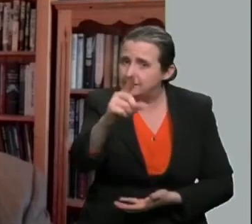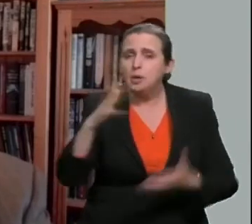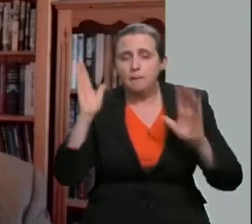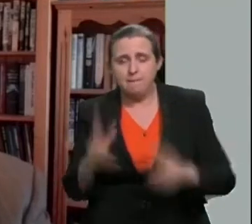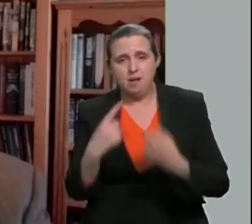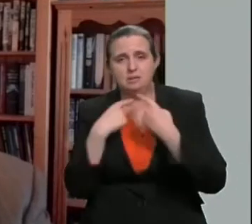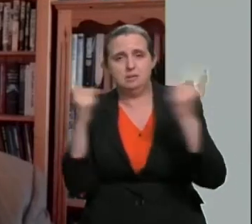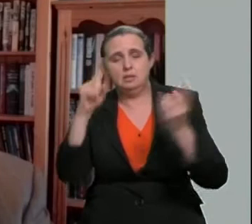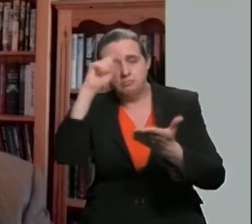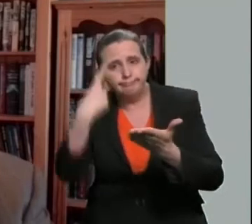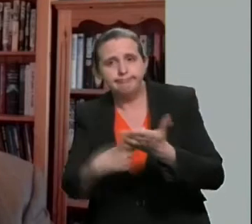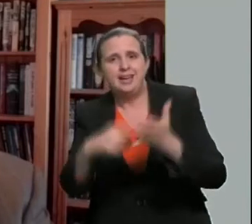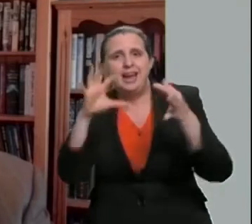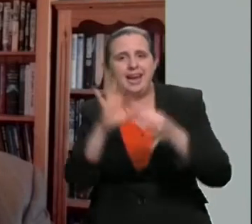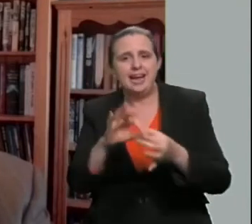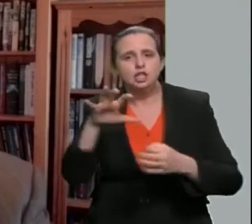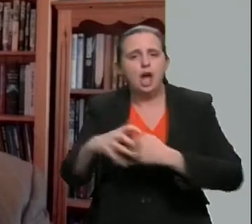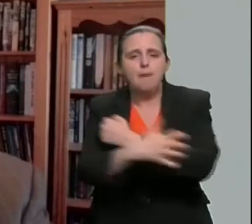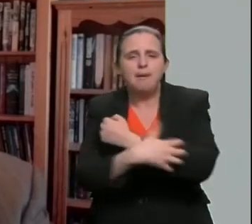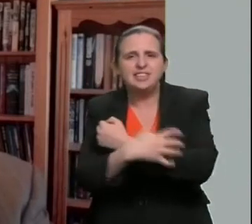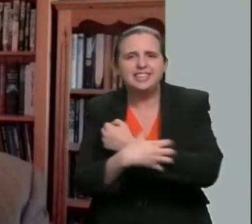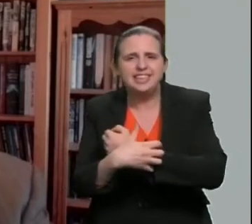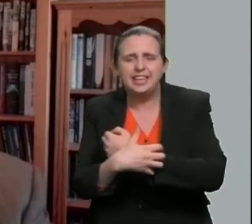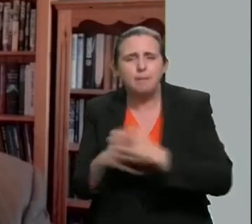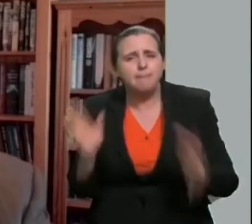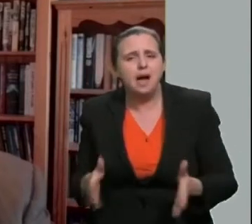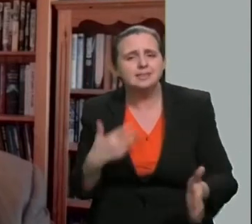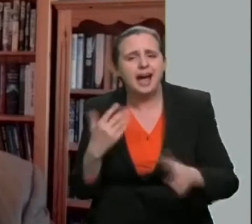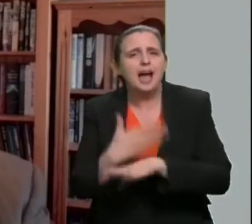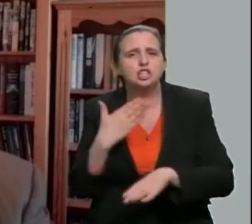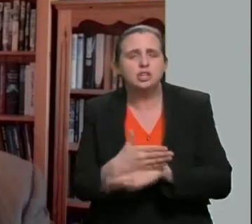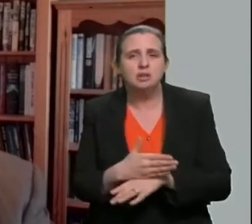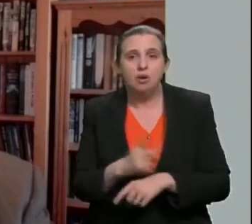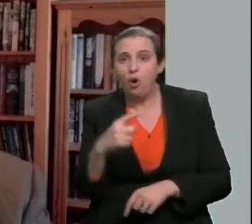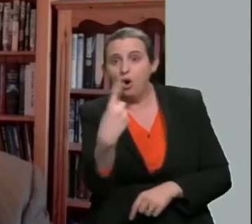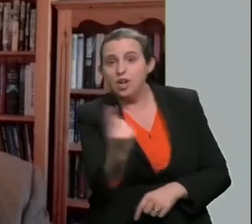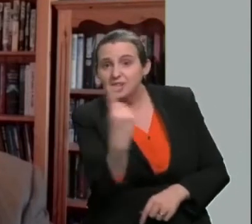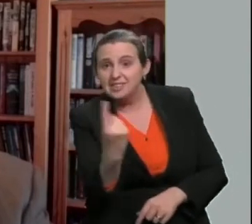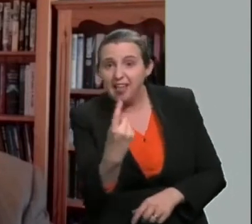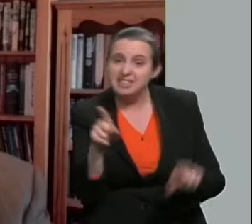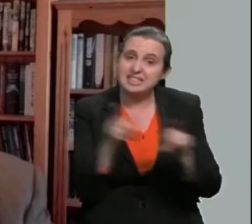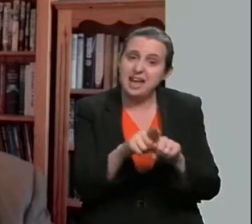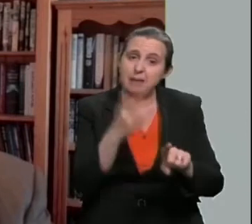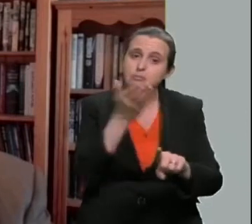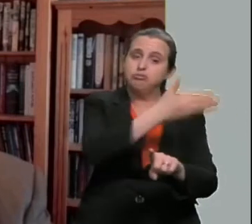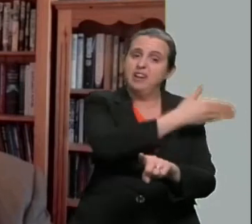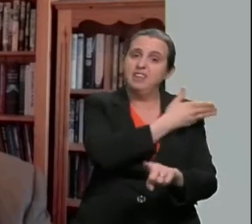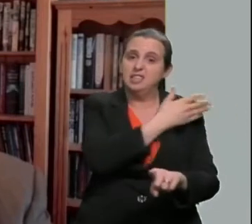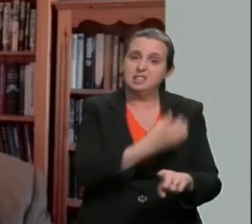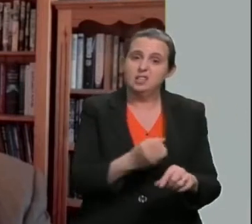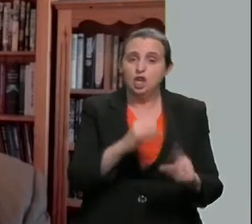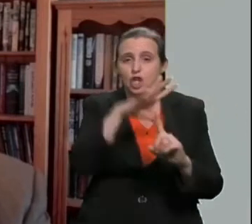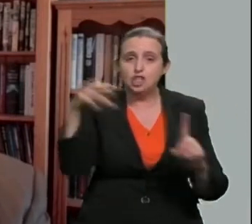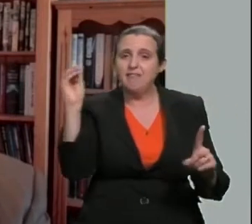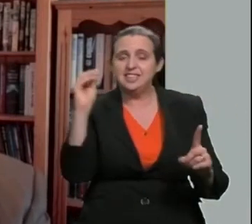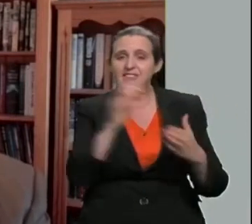child poverty, or will he be yet another Tory Prime Minister who leaves a generation of children languishing in